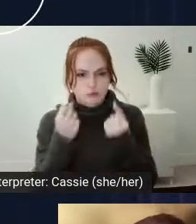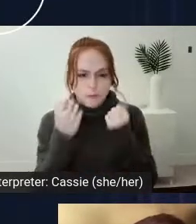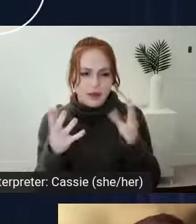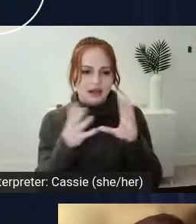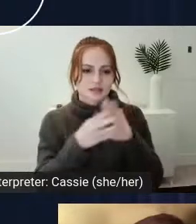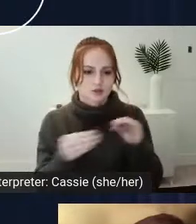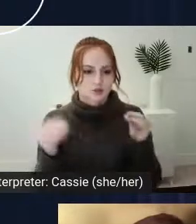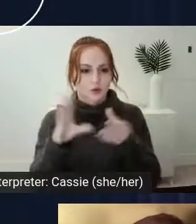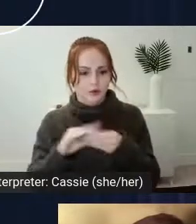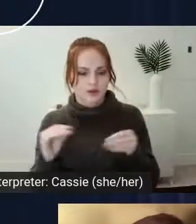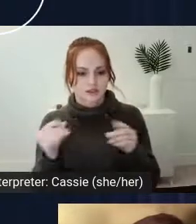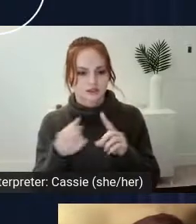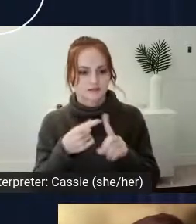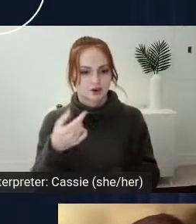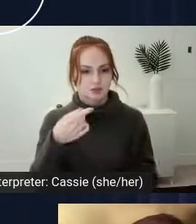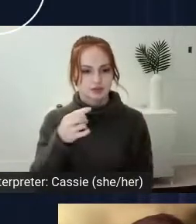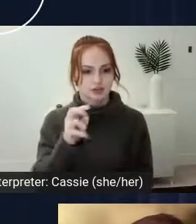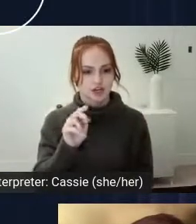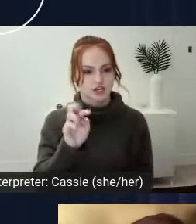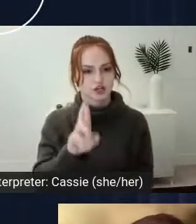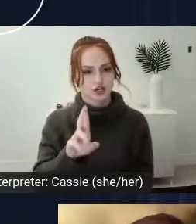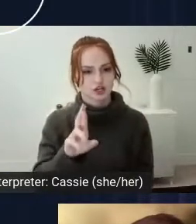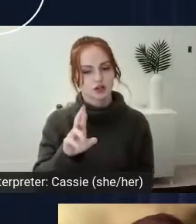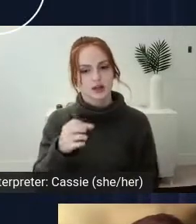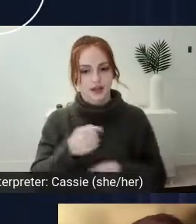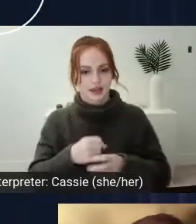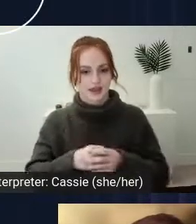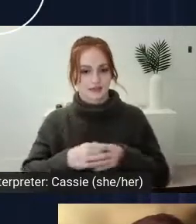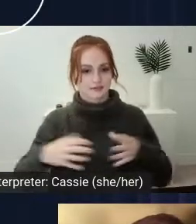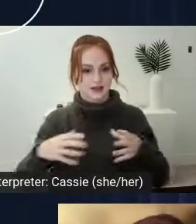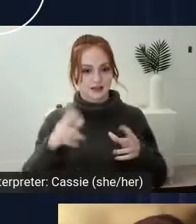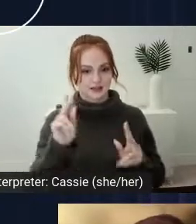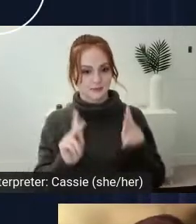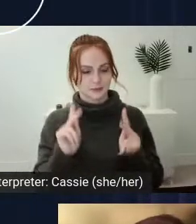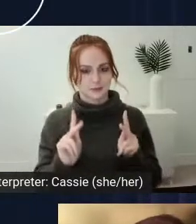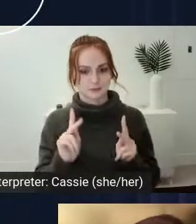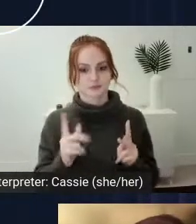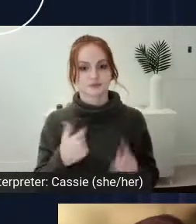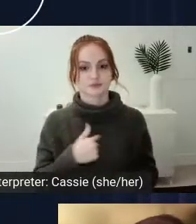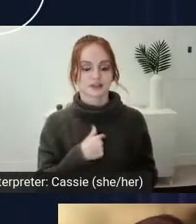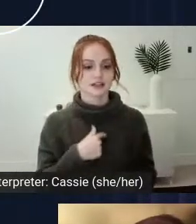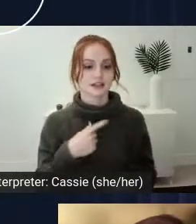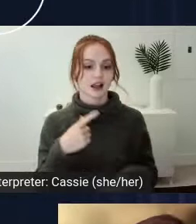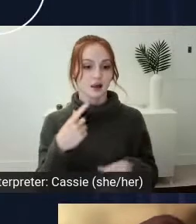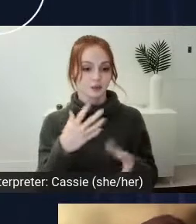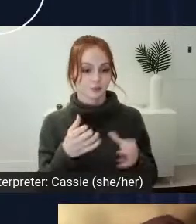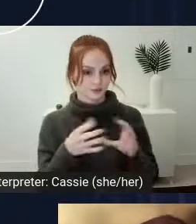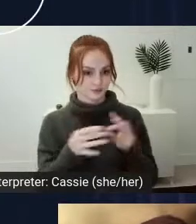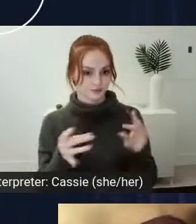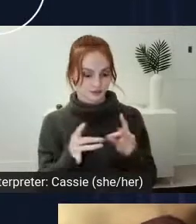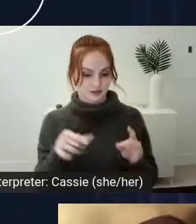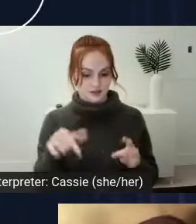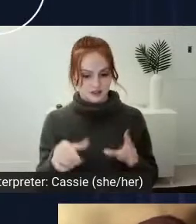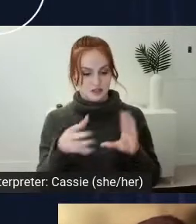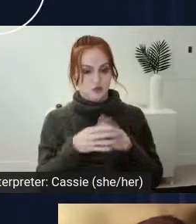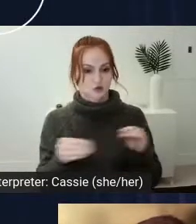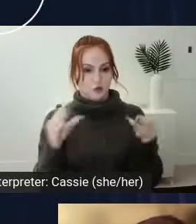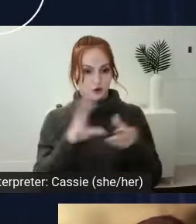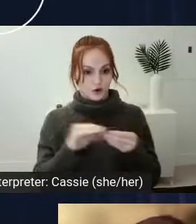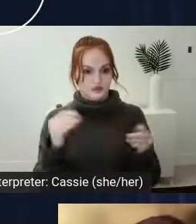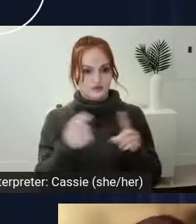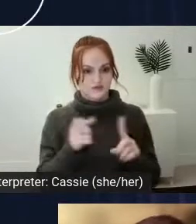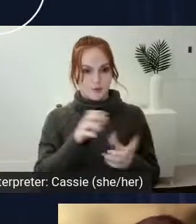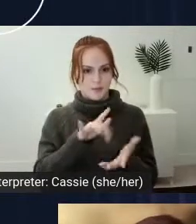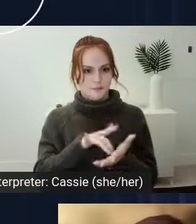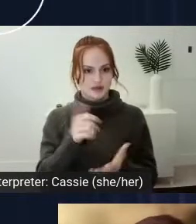always include the caveat that, you know, a lot of these stories are coming from the mid 1800s,